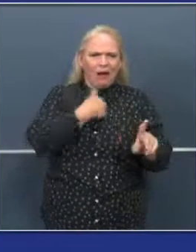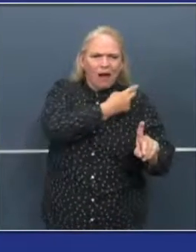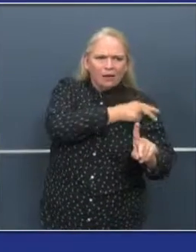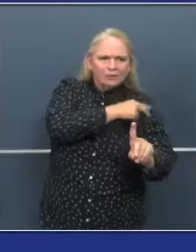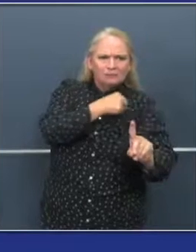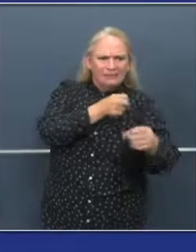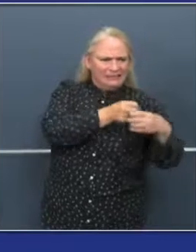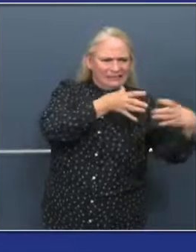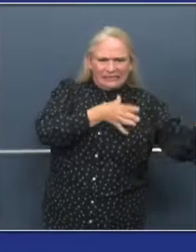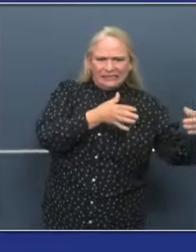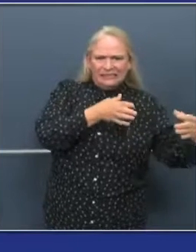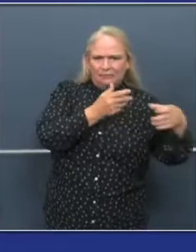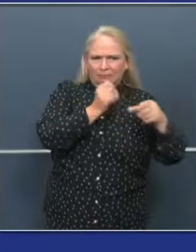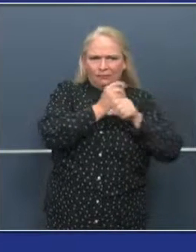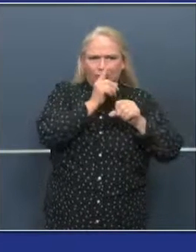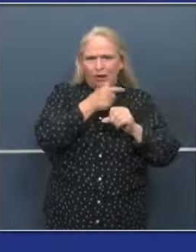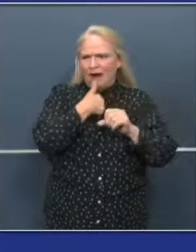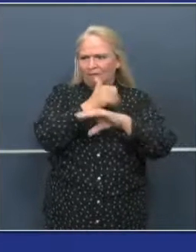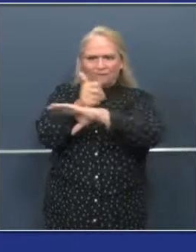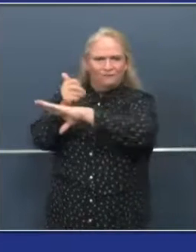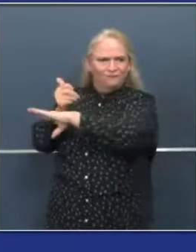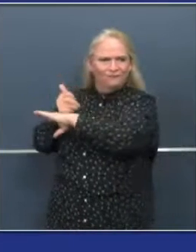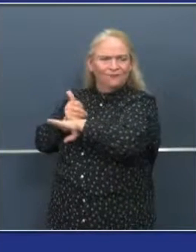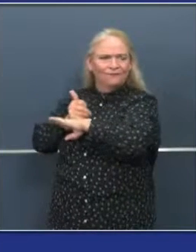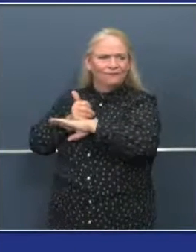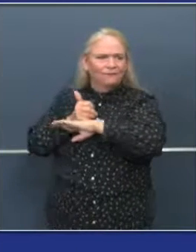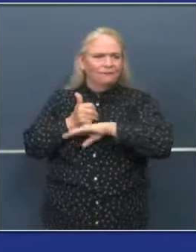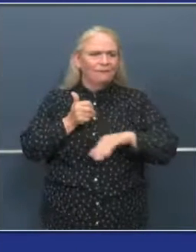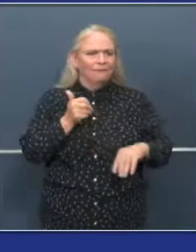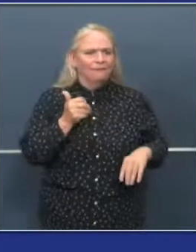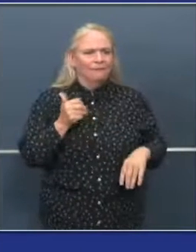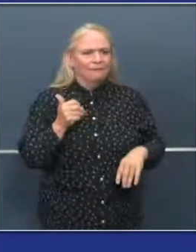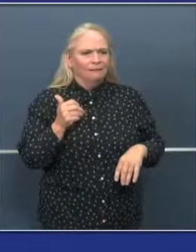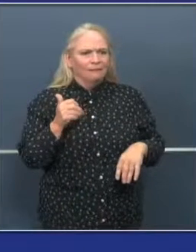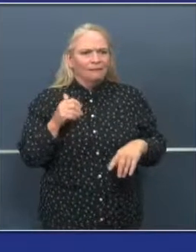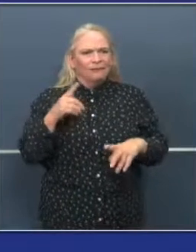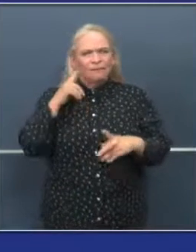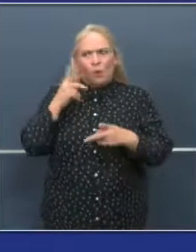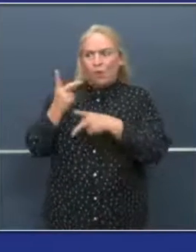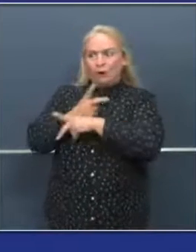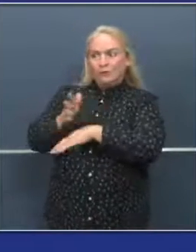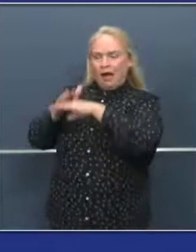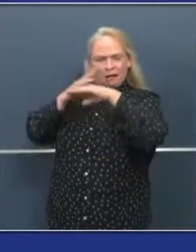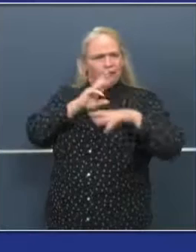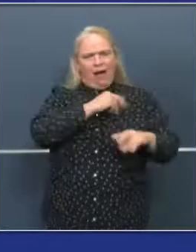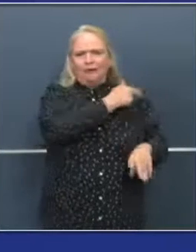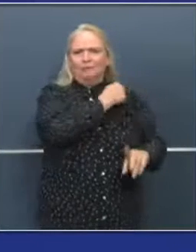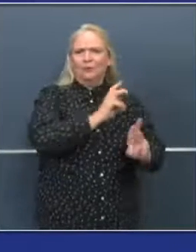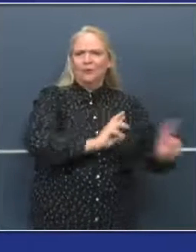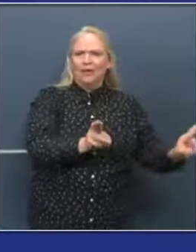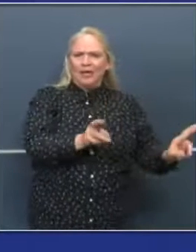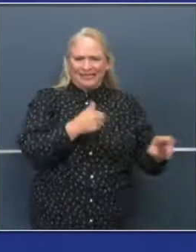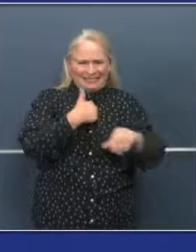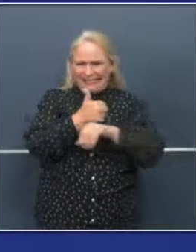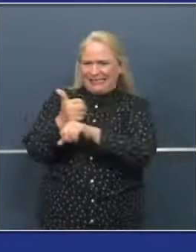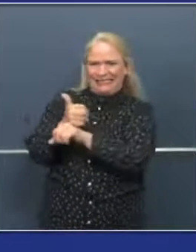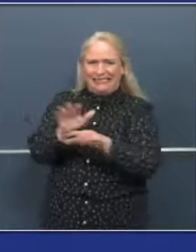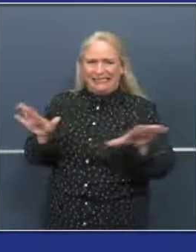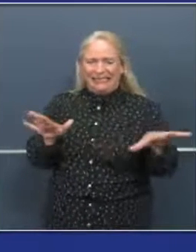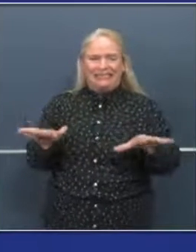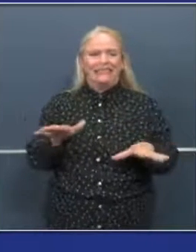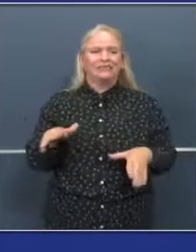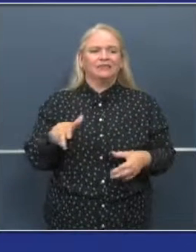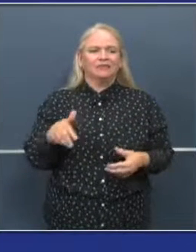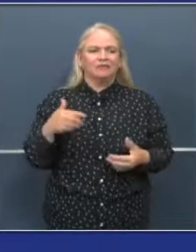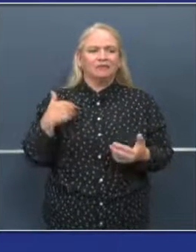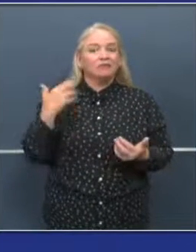increase provide in conditions where capacity we can and find needs. physical That assets increase for individuals, was not only but also in terms the appropriate of place, number of people meaning to